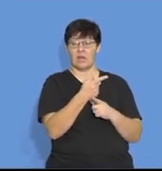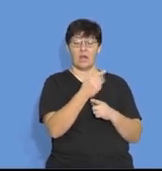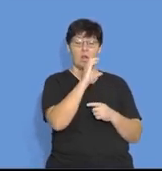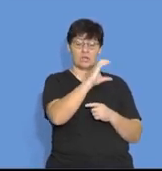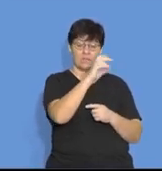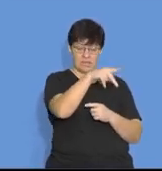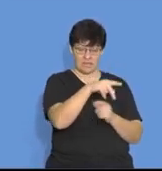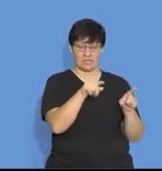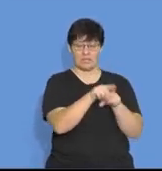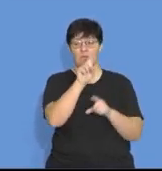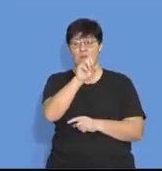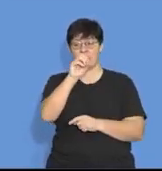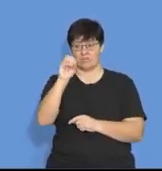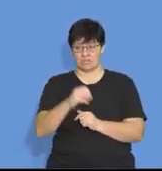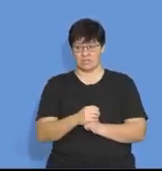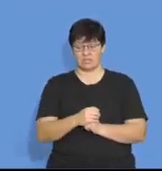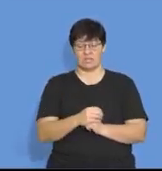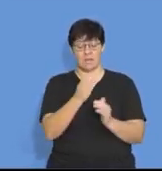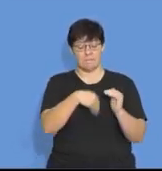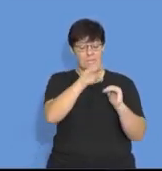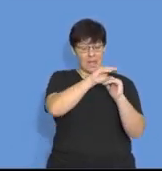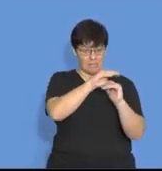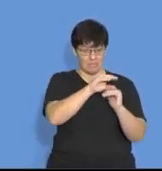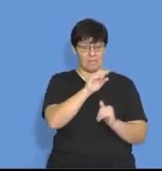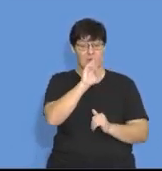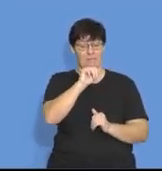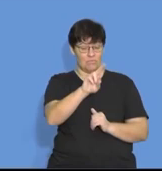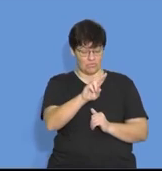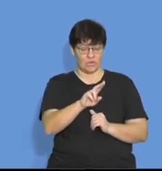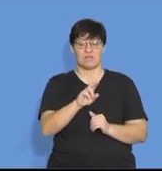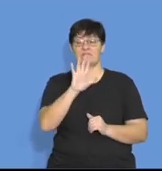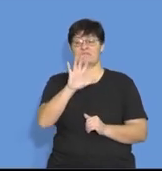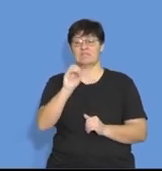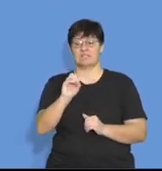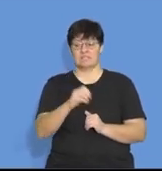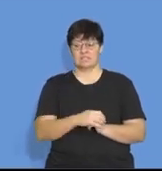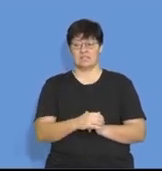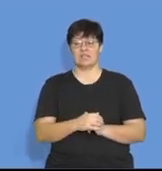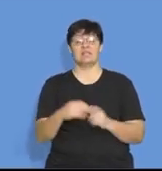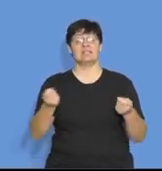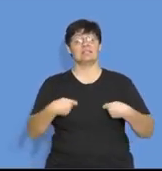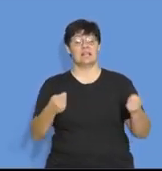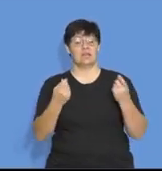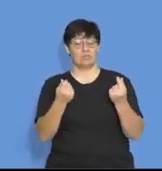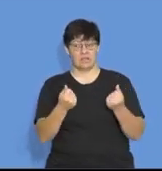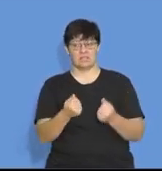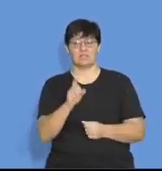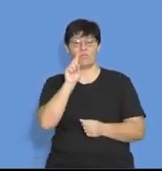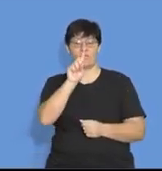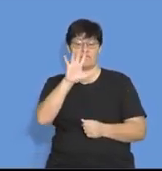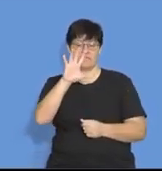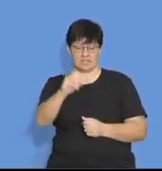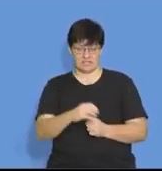markup is equal to 50. Therefore, your selling price is equal to 150.